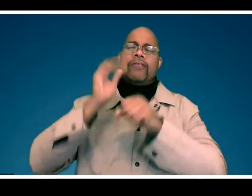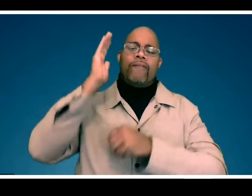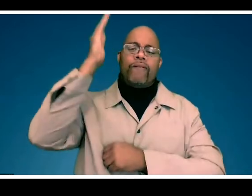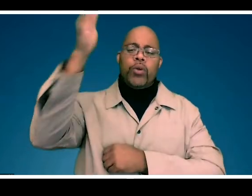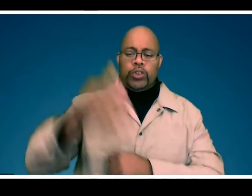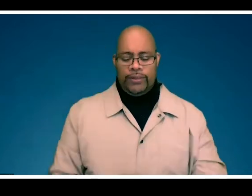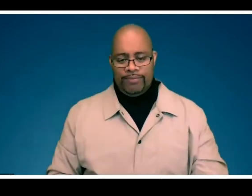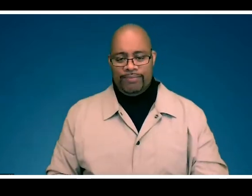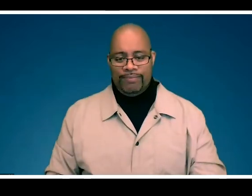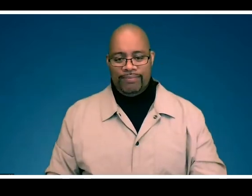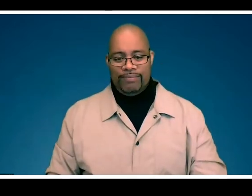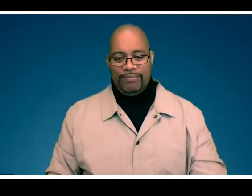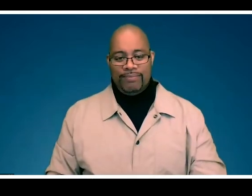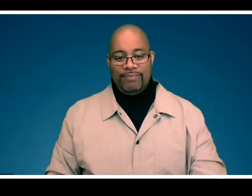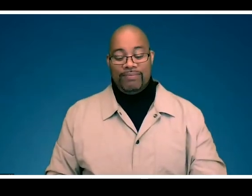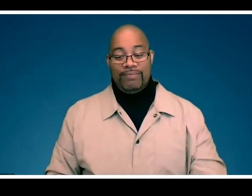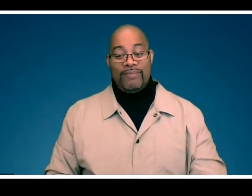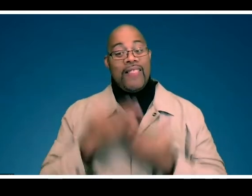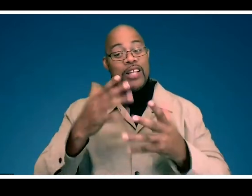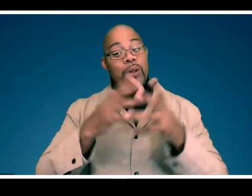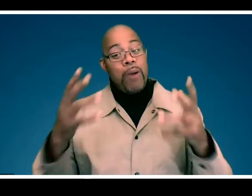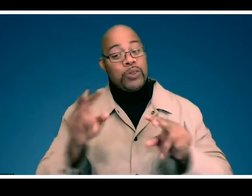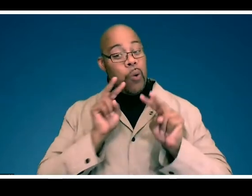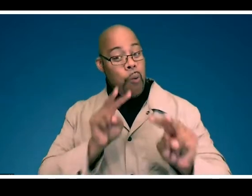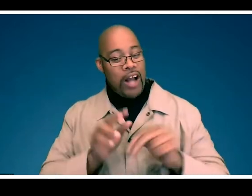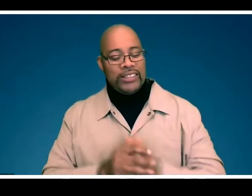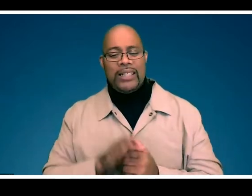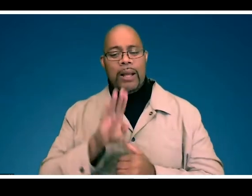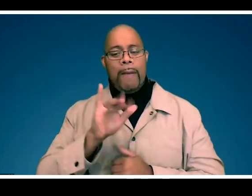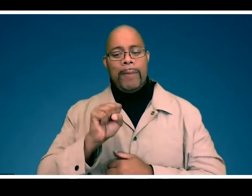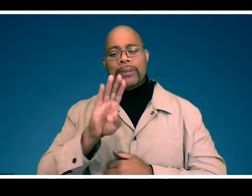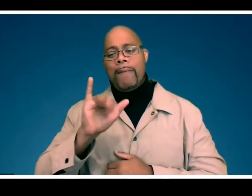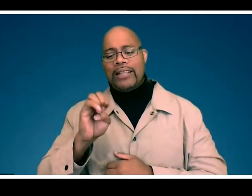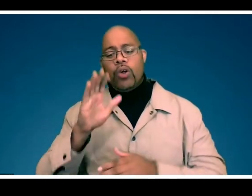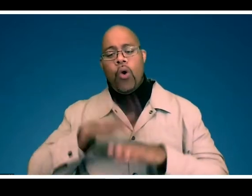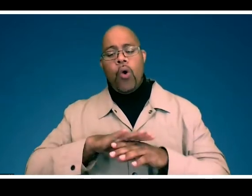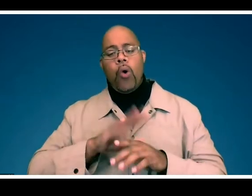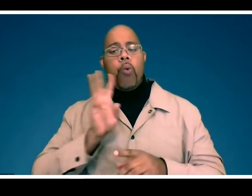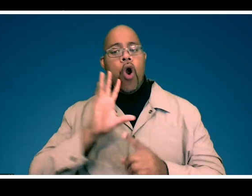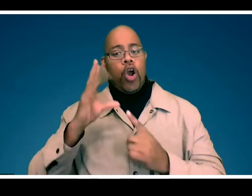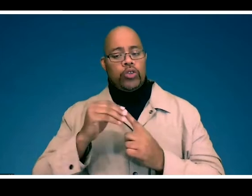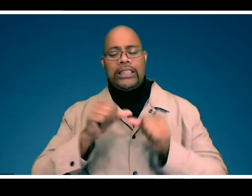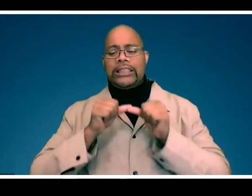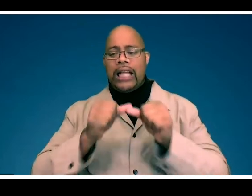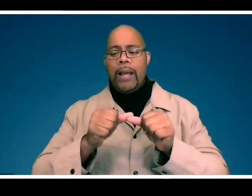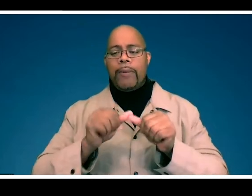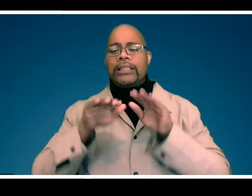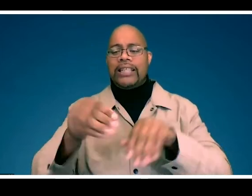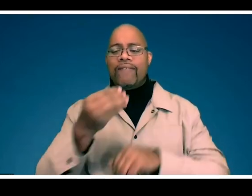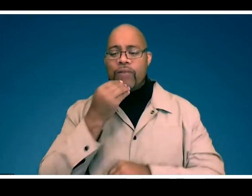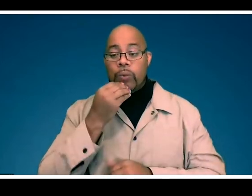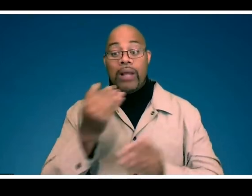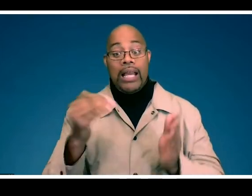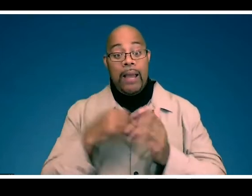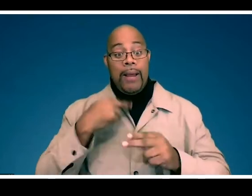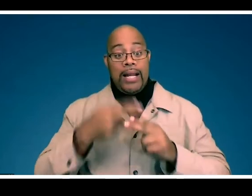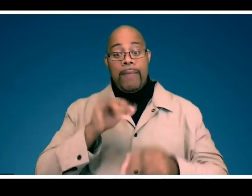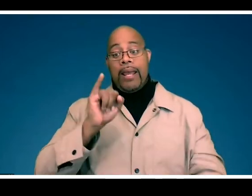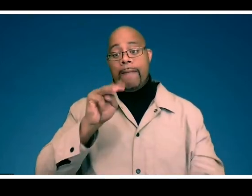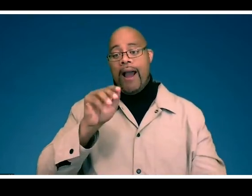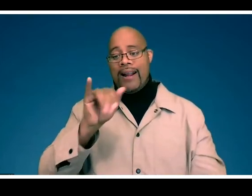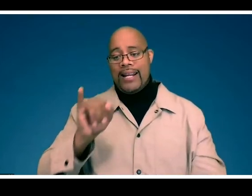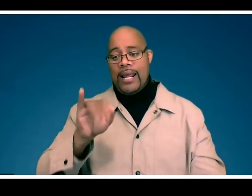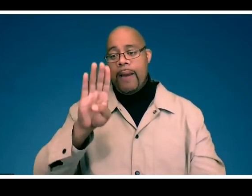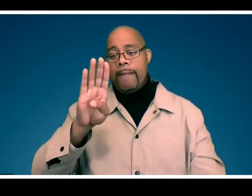come. So thanks so much for watching this BIMS Bites on aquaculture and sustainable seafood. Again, my name is Imani